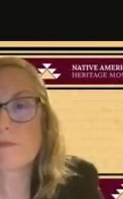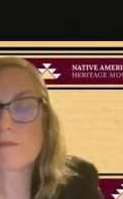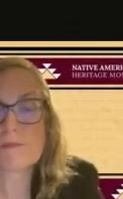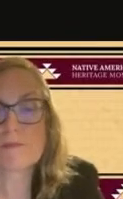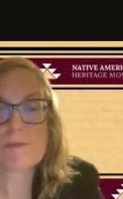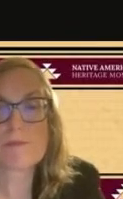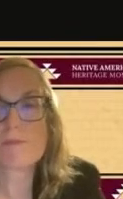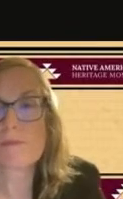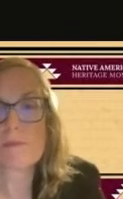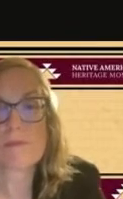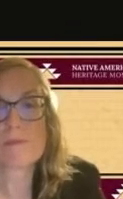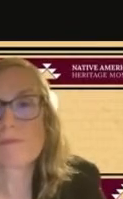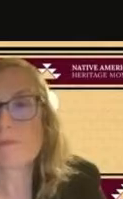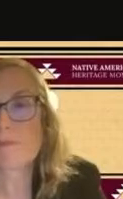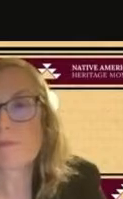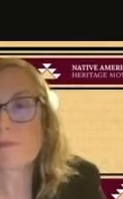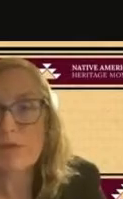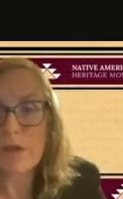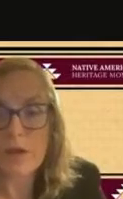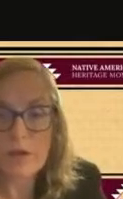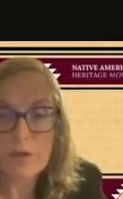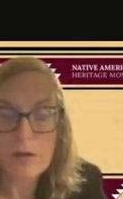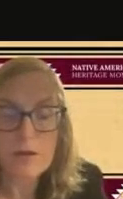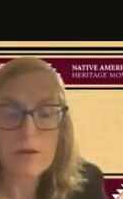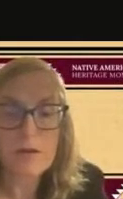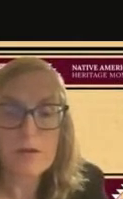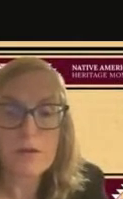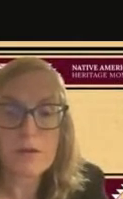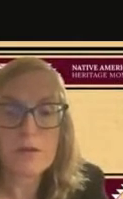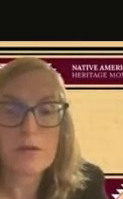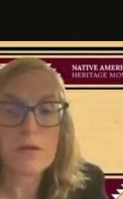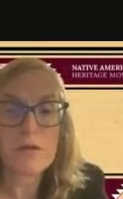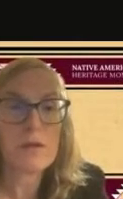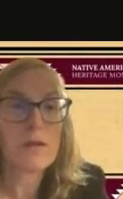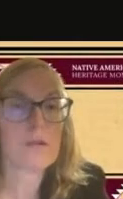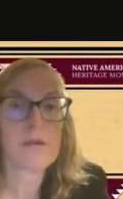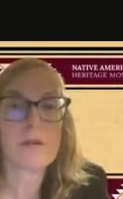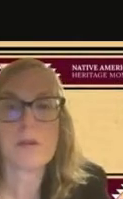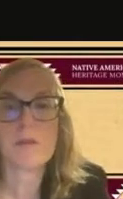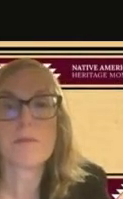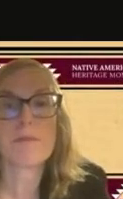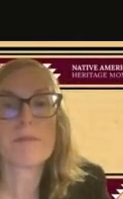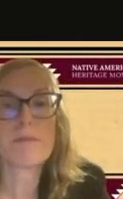It's addendum. I'd like to start with the addendums.